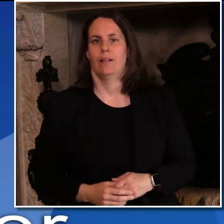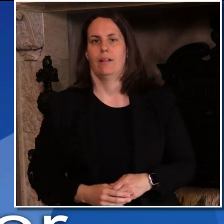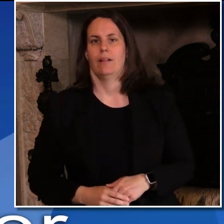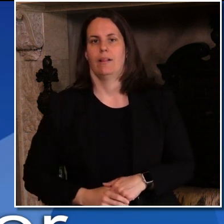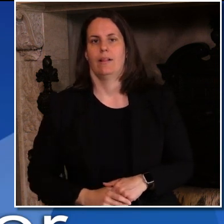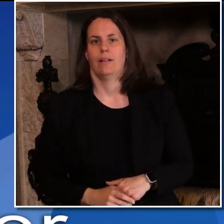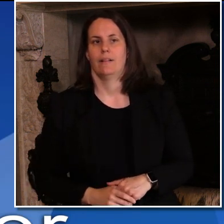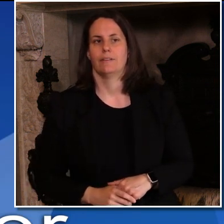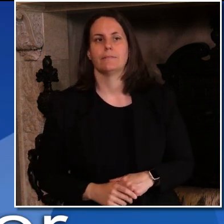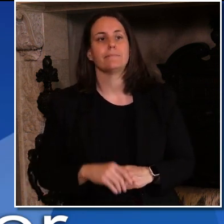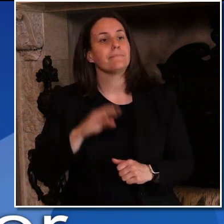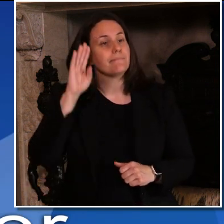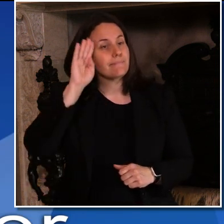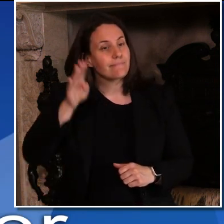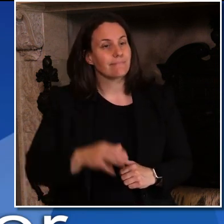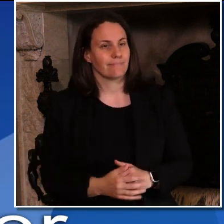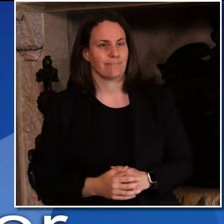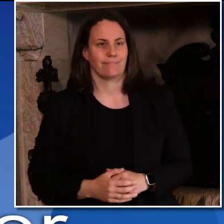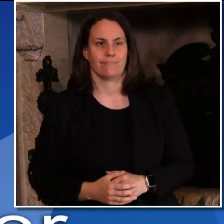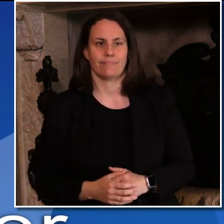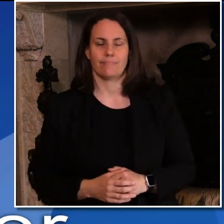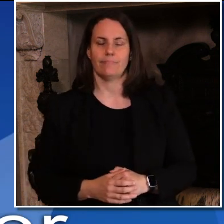Hi, I wanted to ask about the